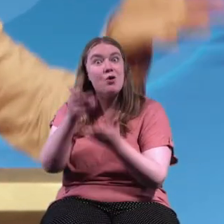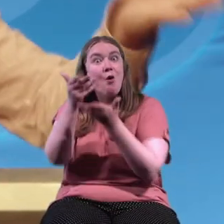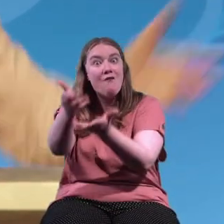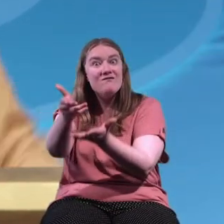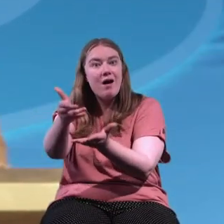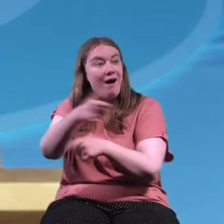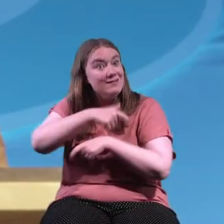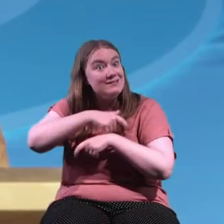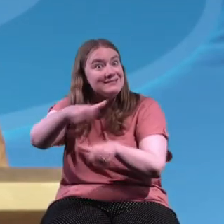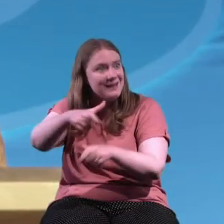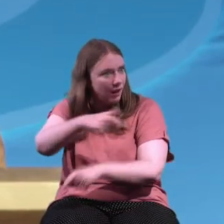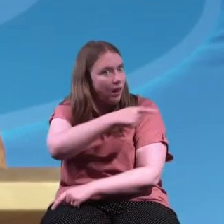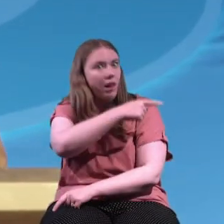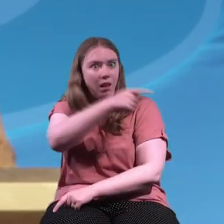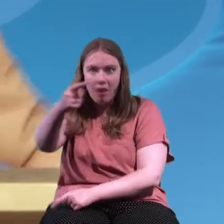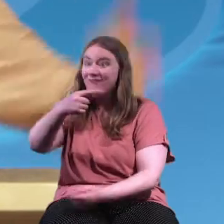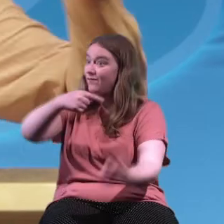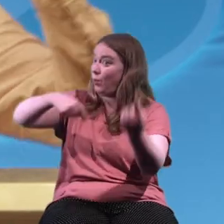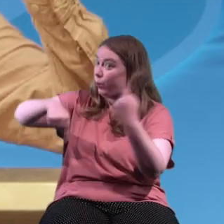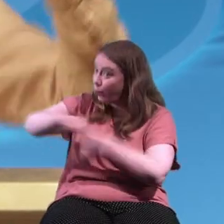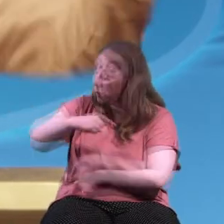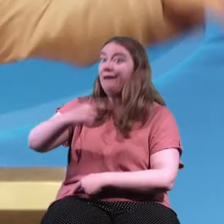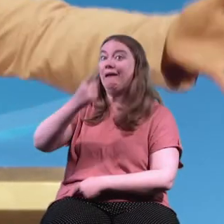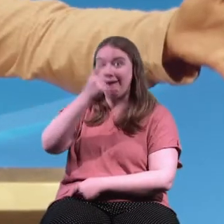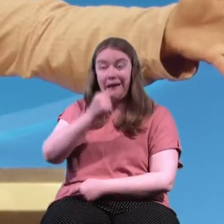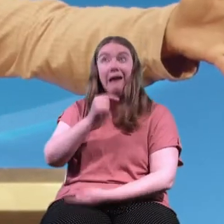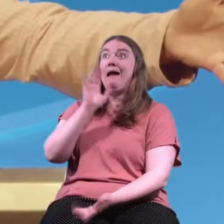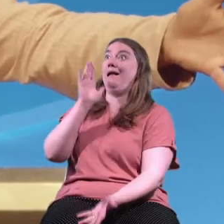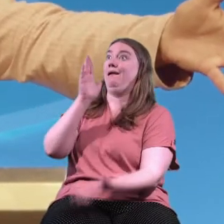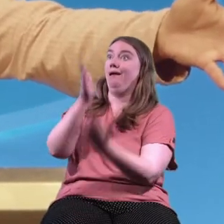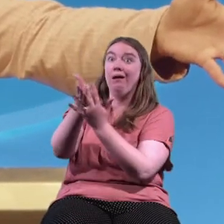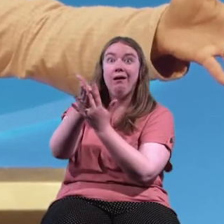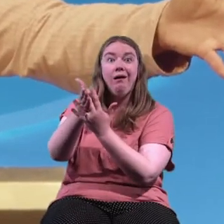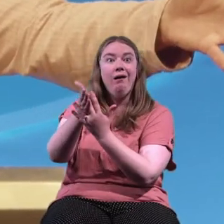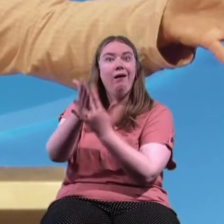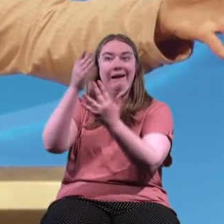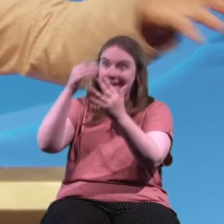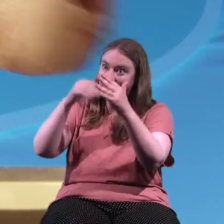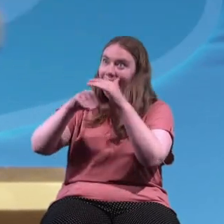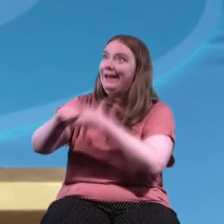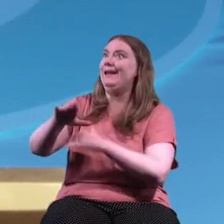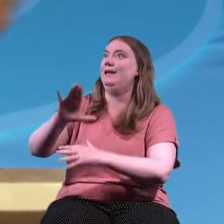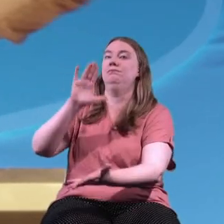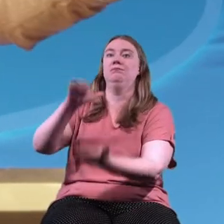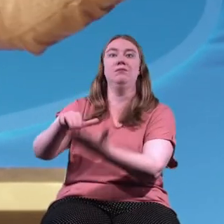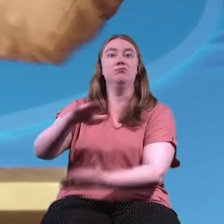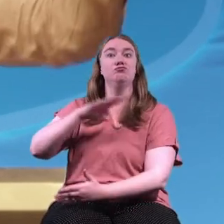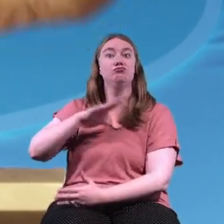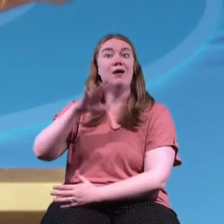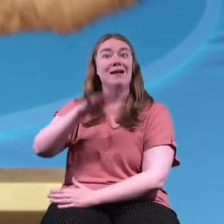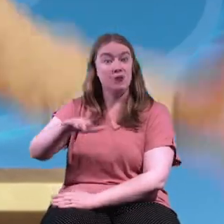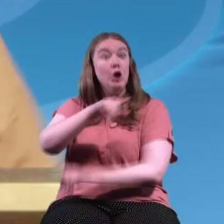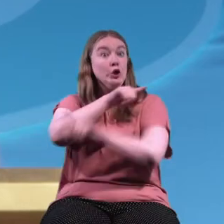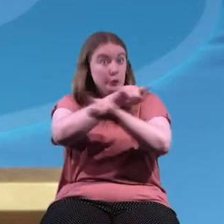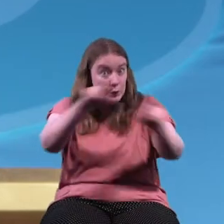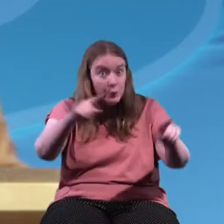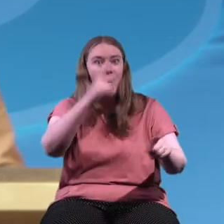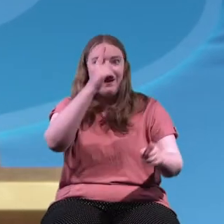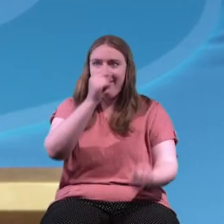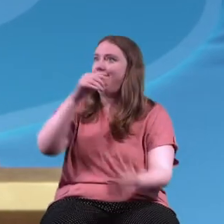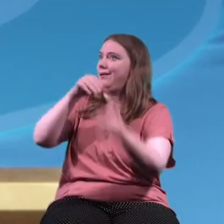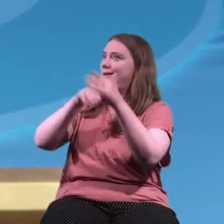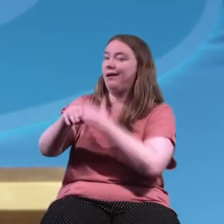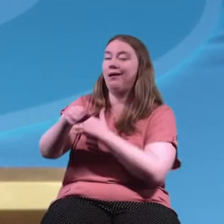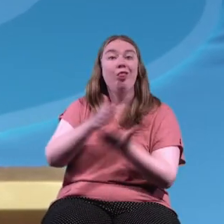Today, if you hear his voice, you can enter that rest. You can enter that rest